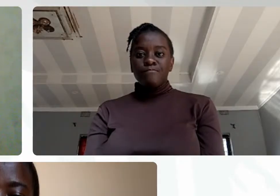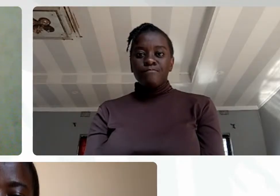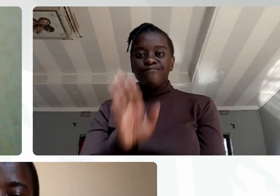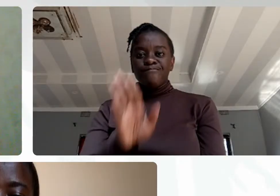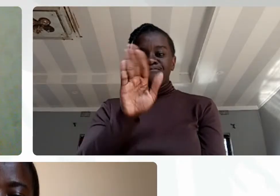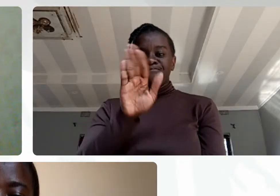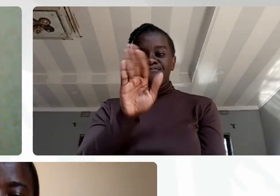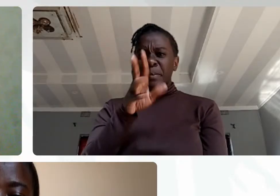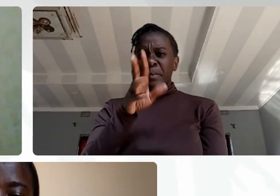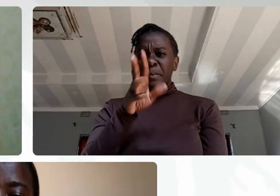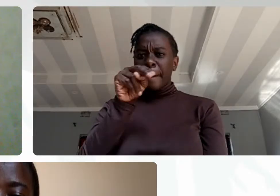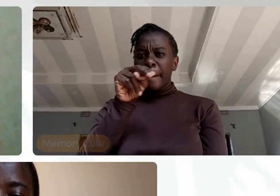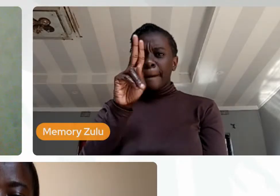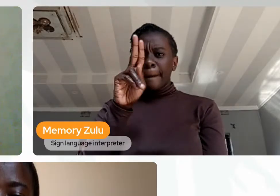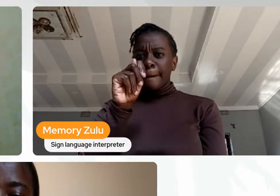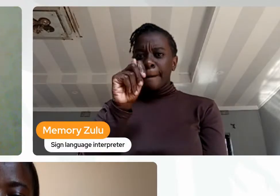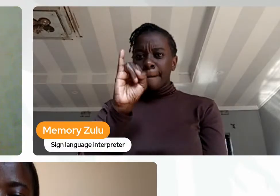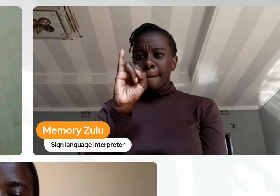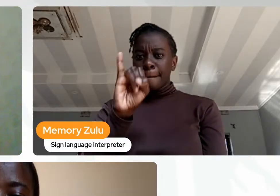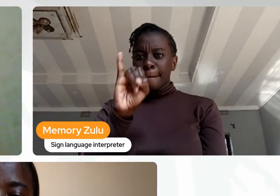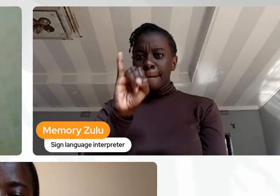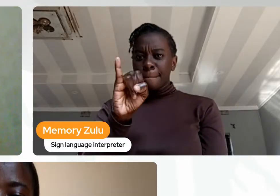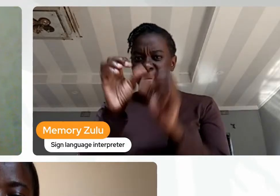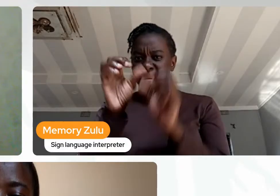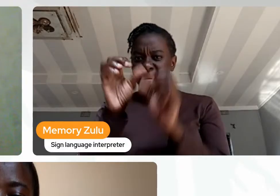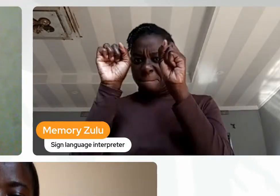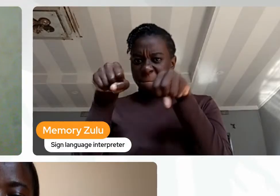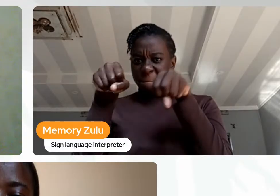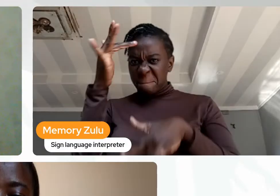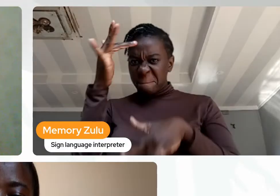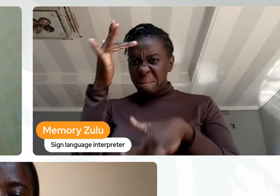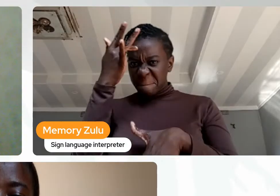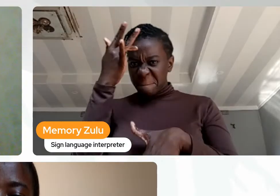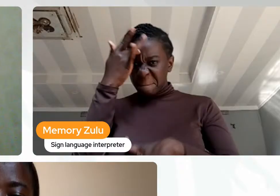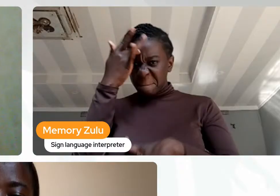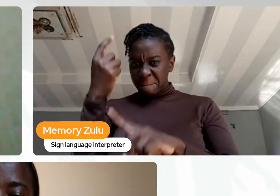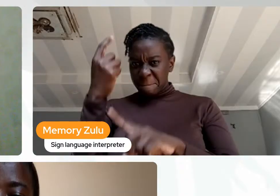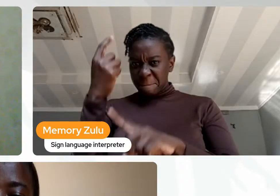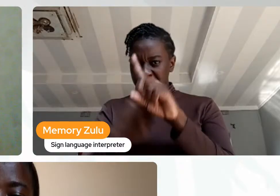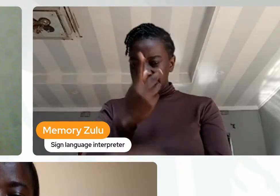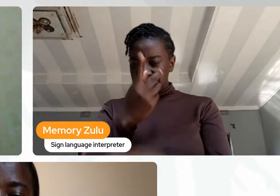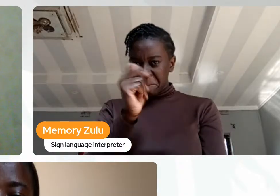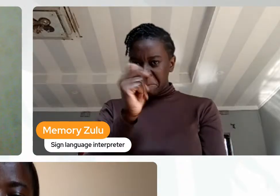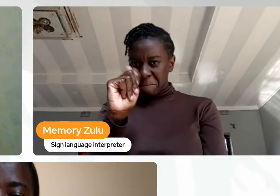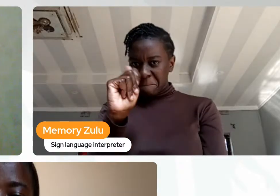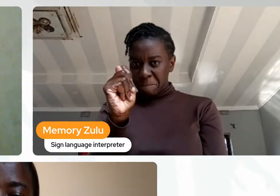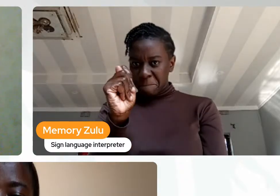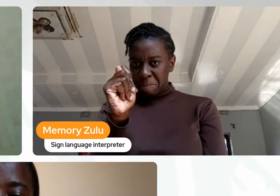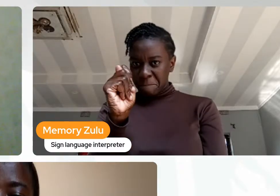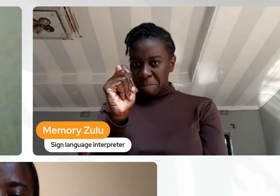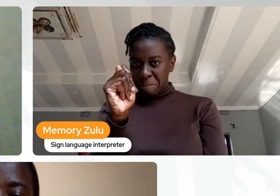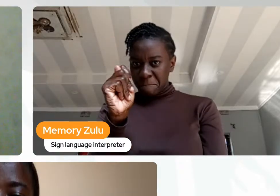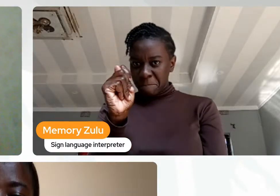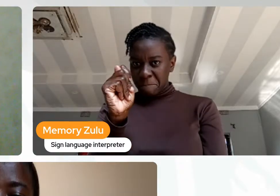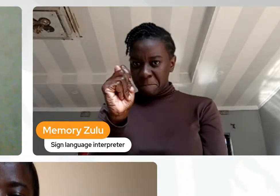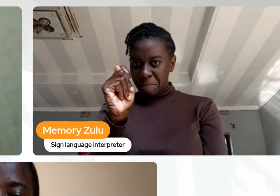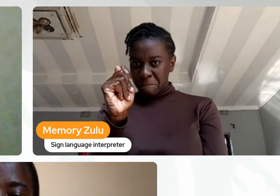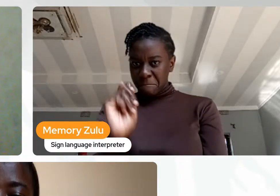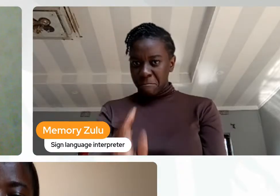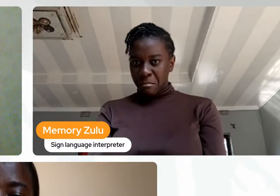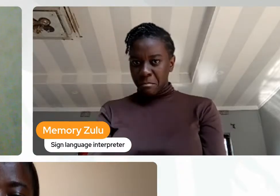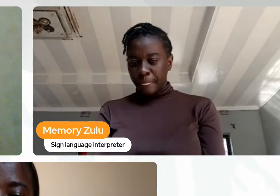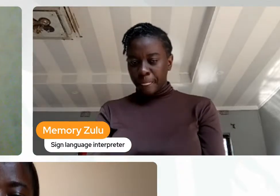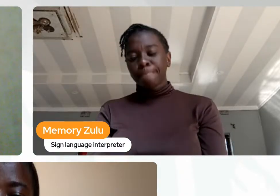Okay, like I had mentioned, it is possible. For females to urinate, they have to sit on a toilet